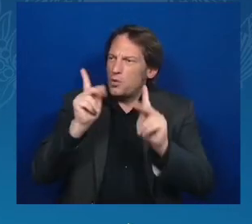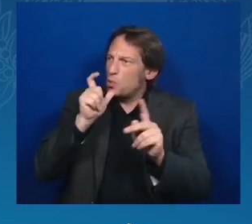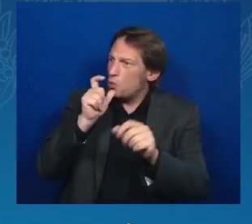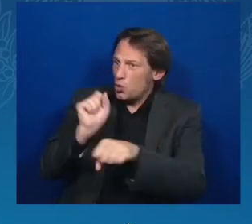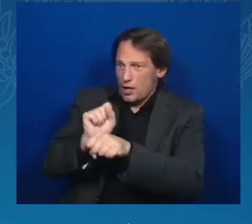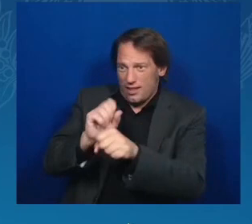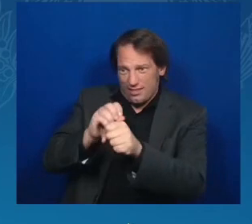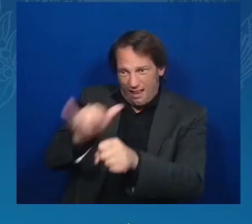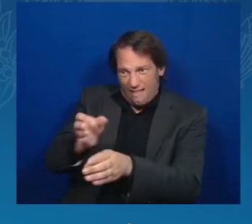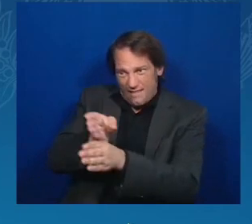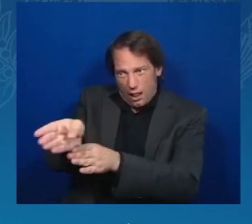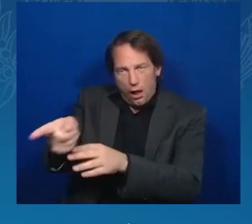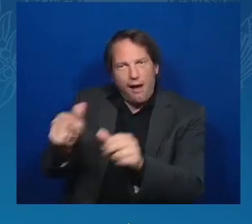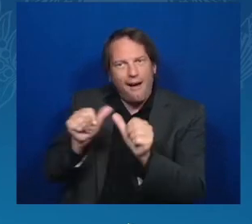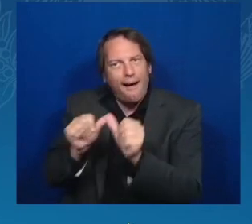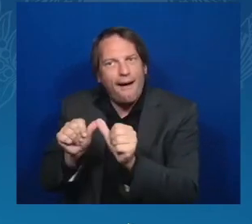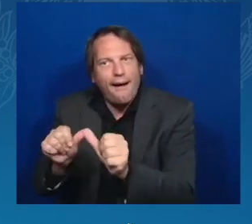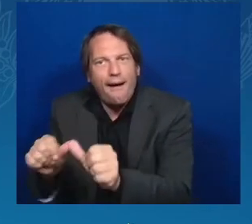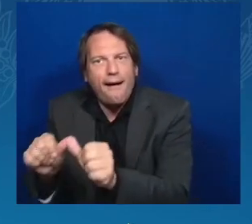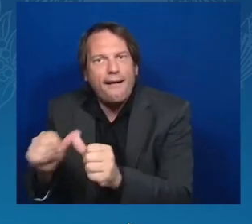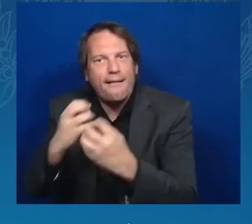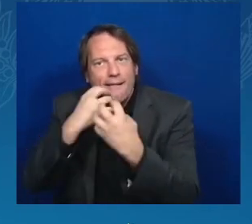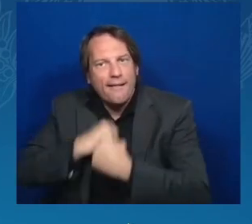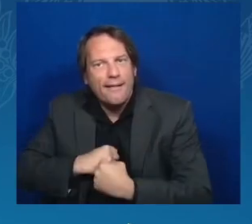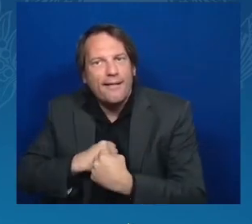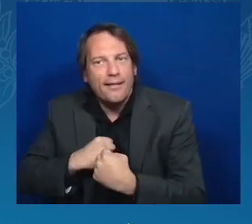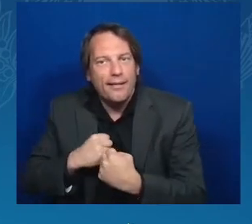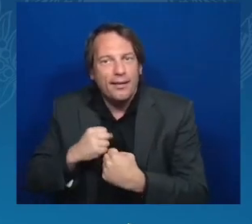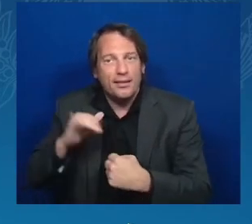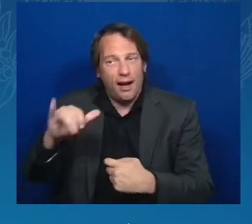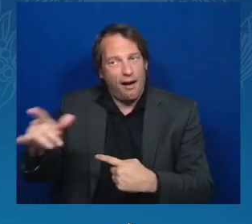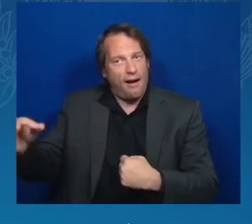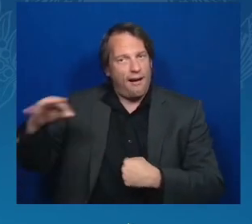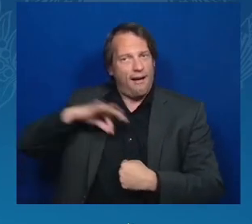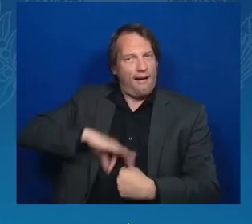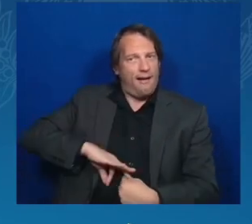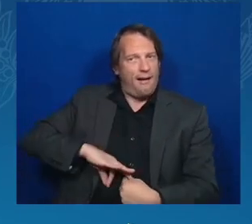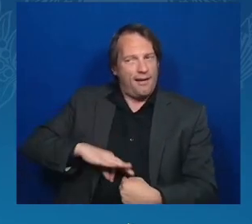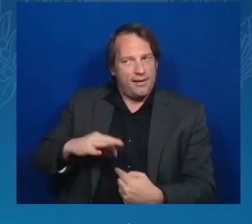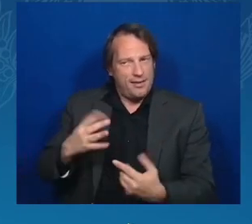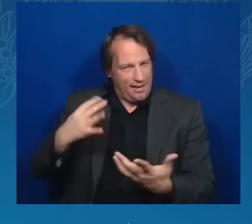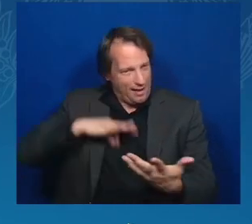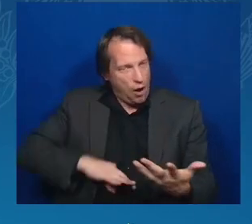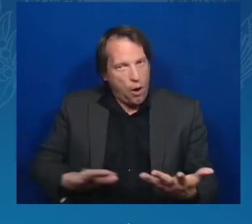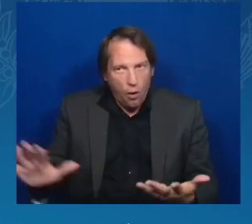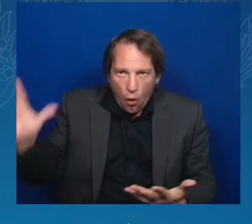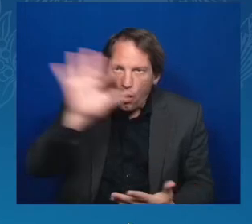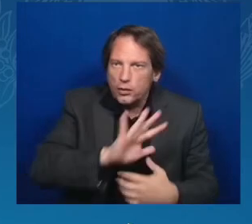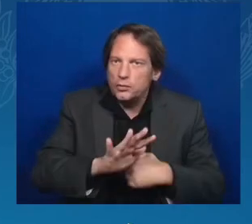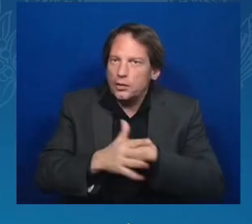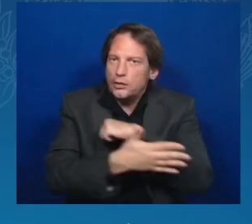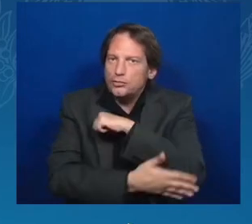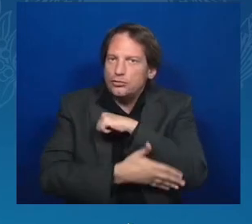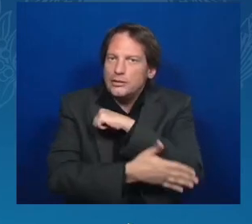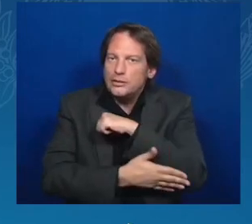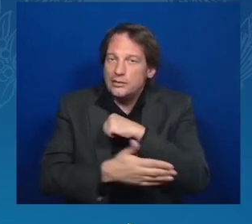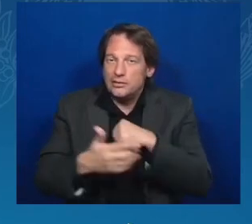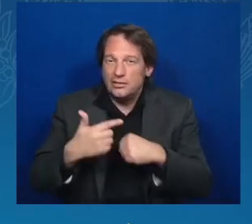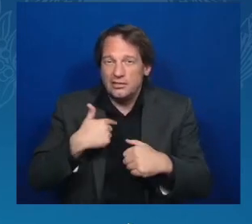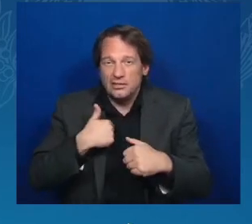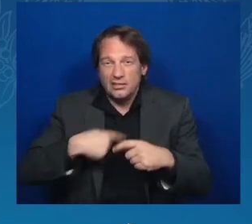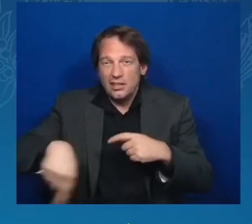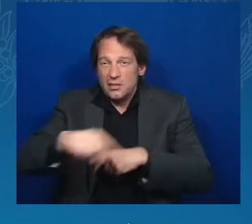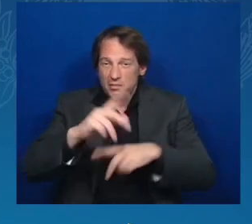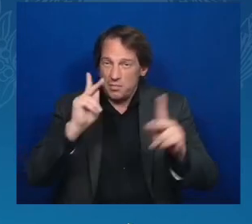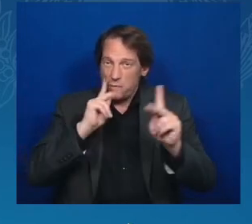nation. And so I thank the leaders who are at this table for being willing to tell your stories in a way that I think will inspire others